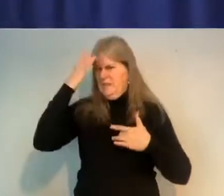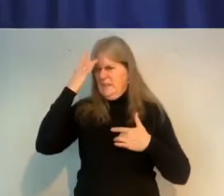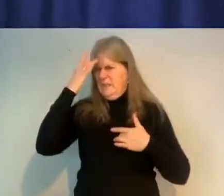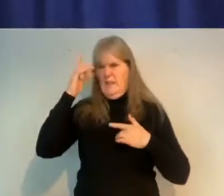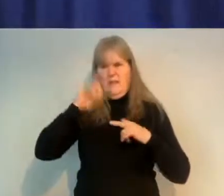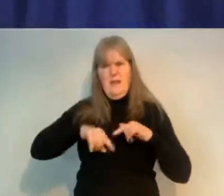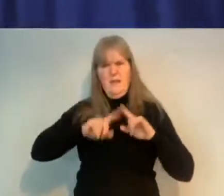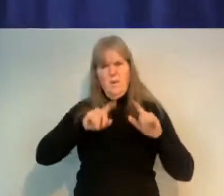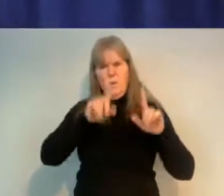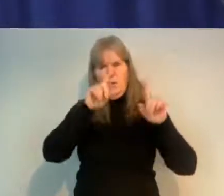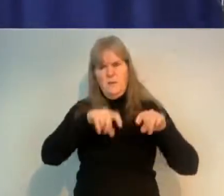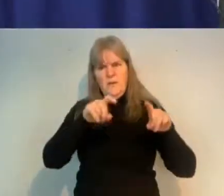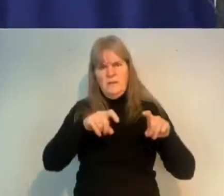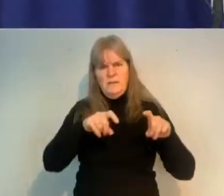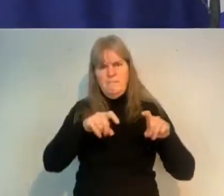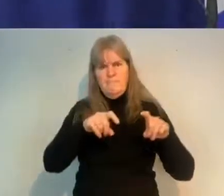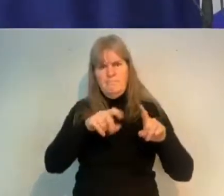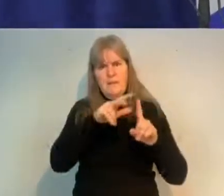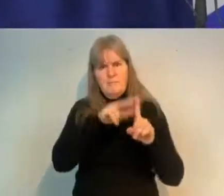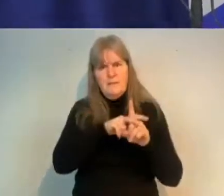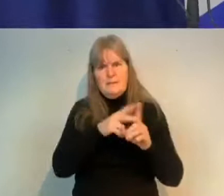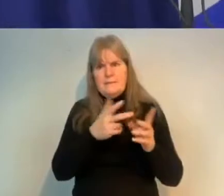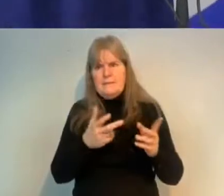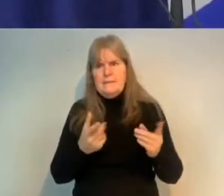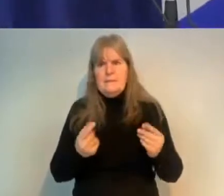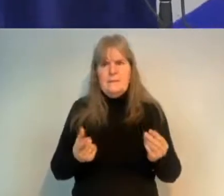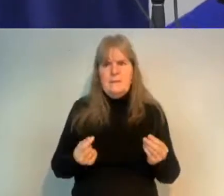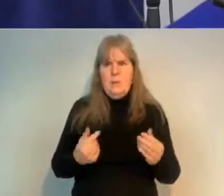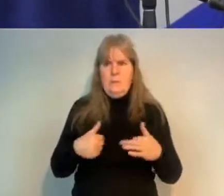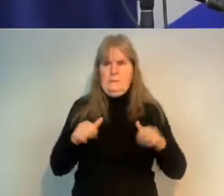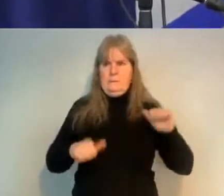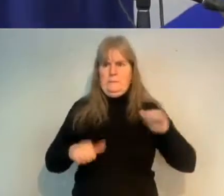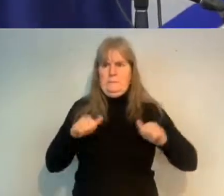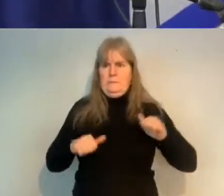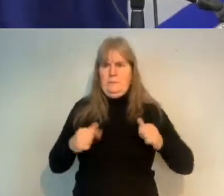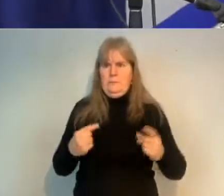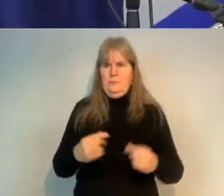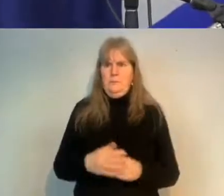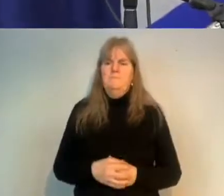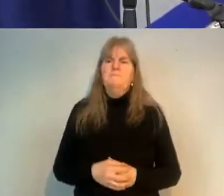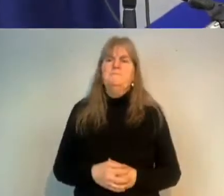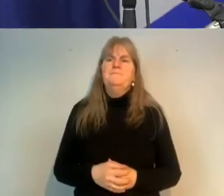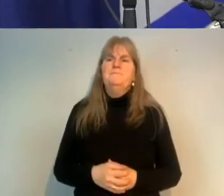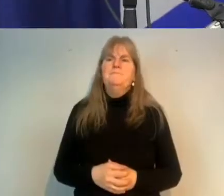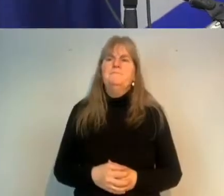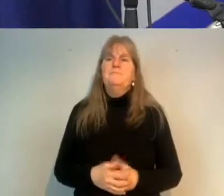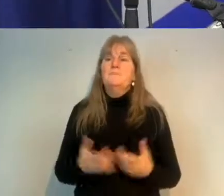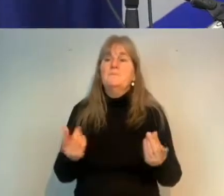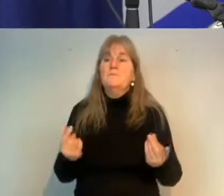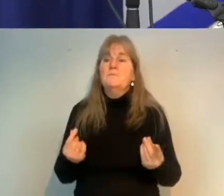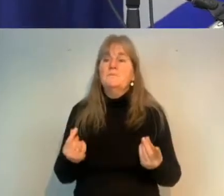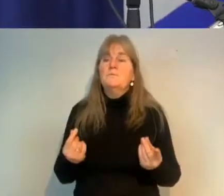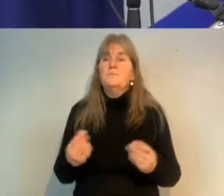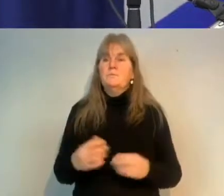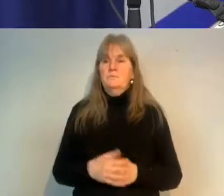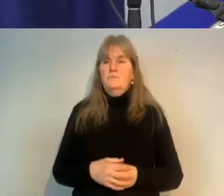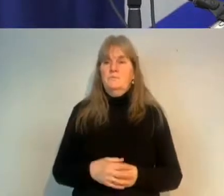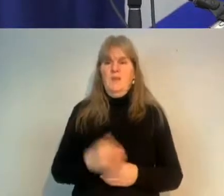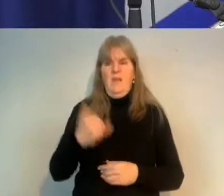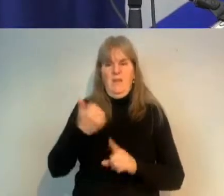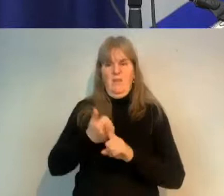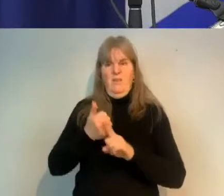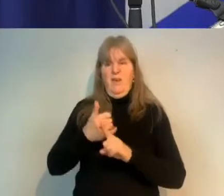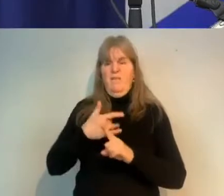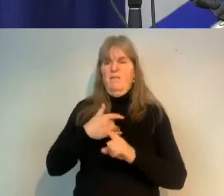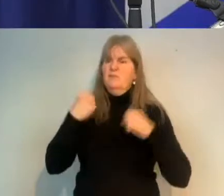now, and they might wonder what it is they should do. Here's what you should do. If you have strong immunity